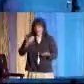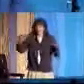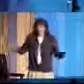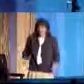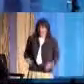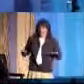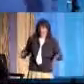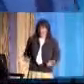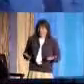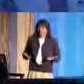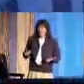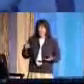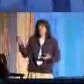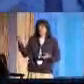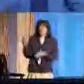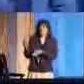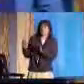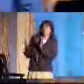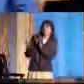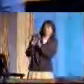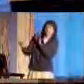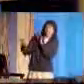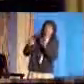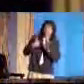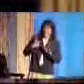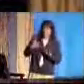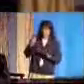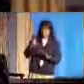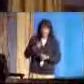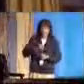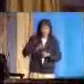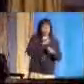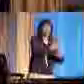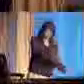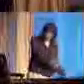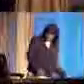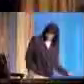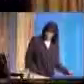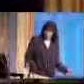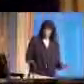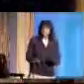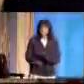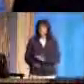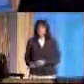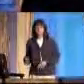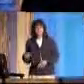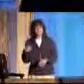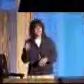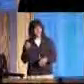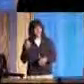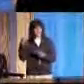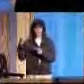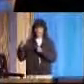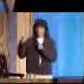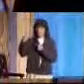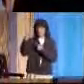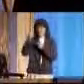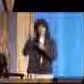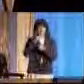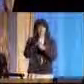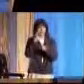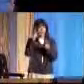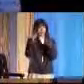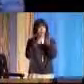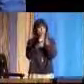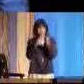You know, I called a major telephone company just the other day because I was looking at my bill and I noticed for a whole year they had been